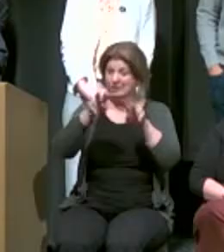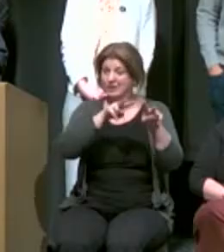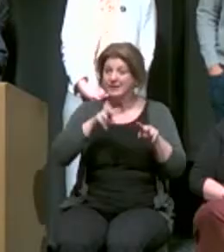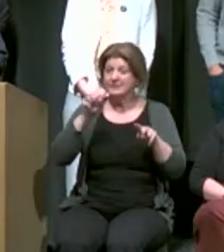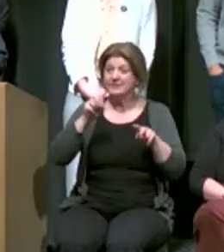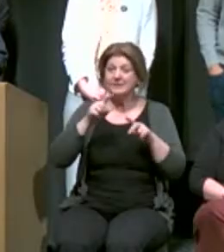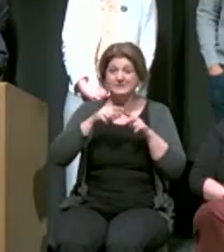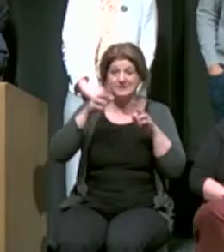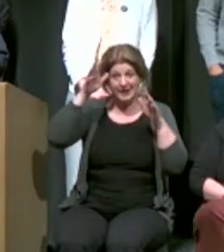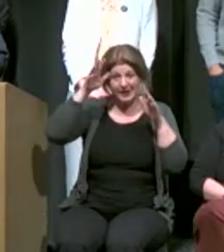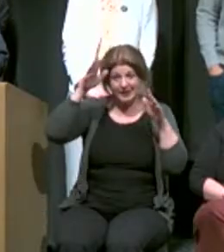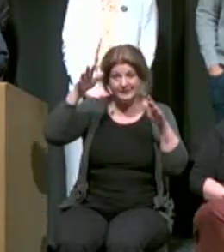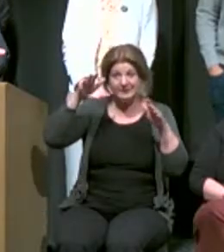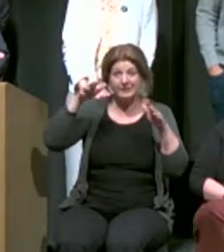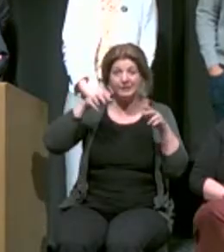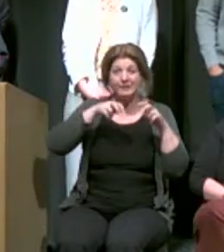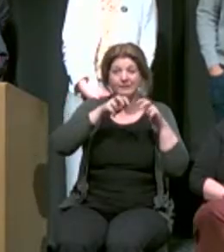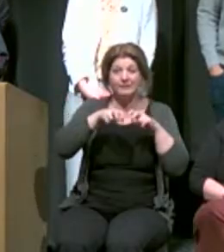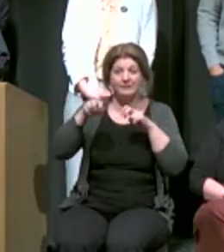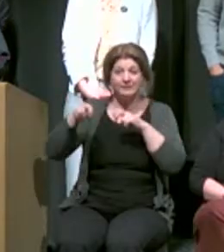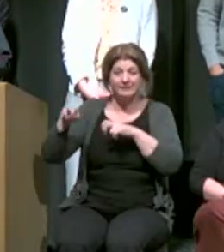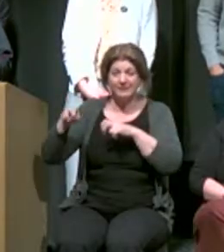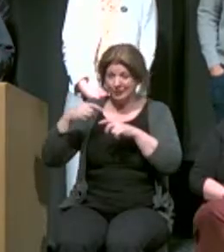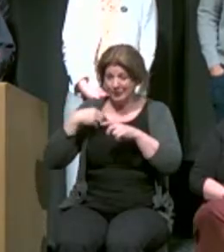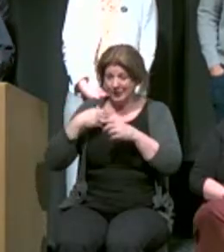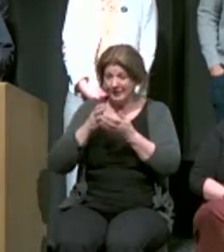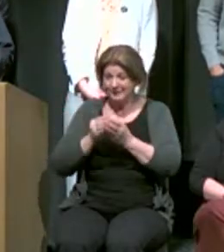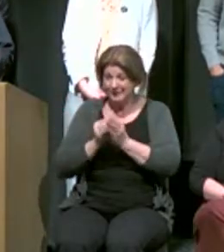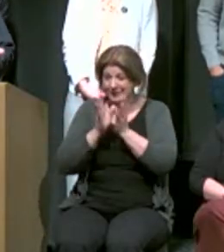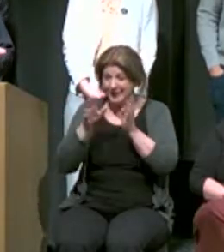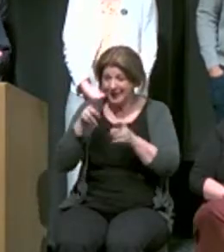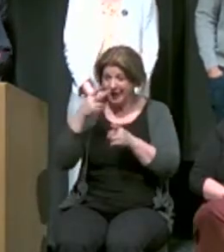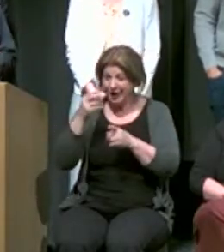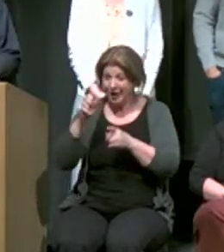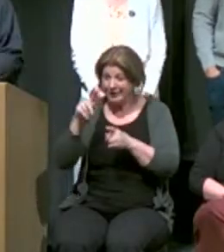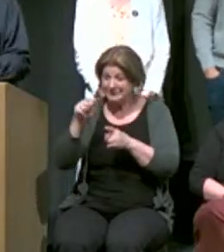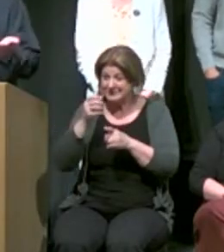the deer are hanging out. Do you have hostas?